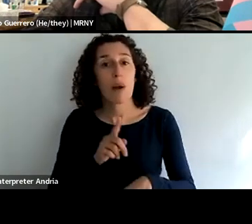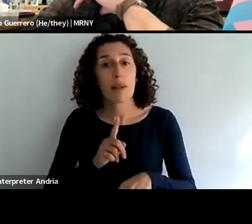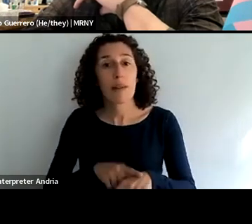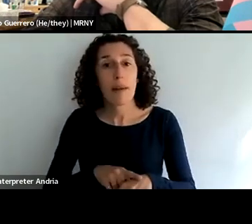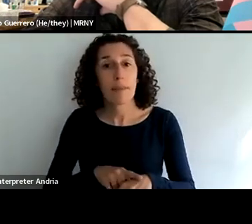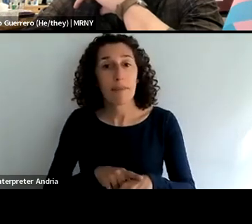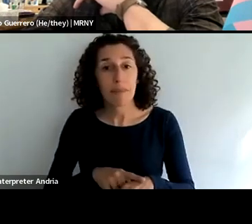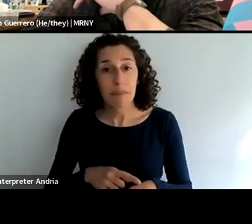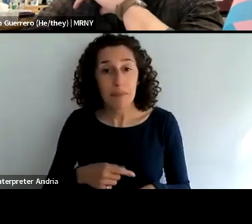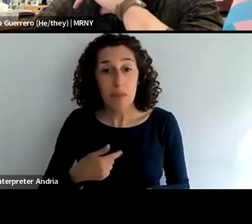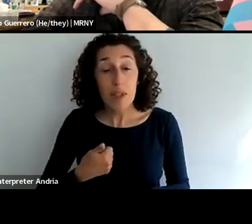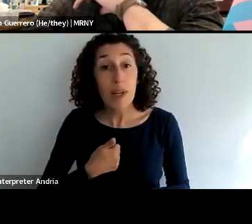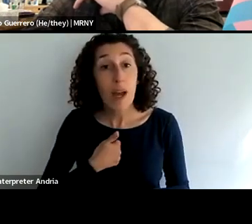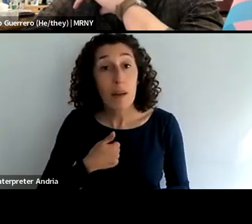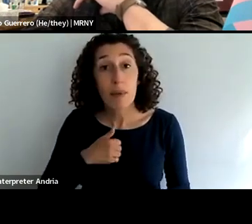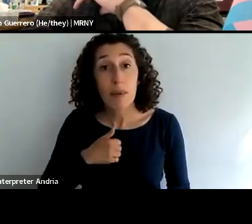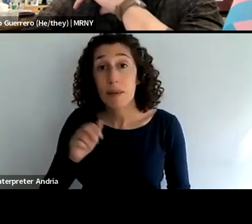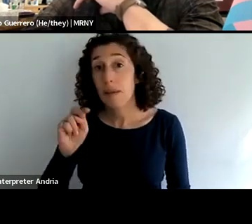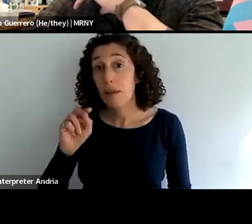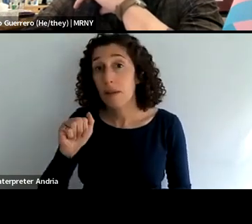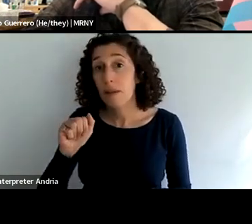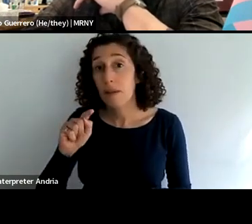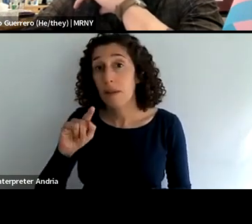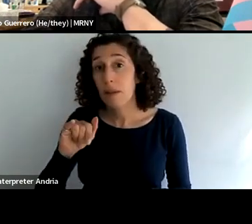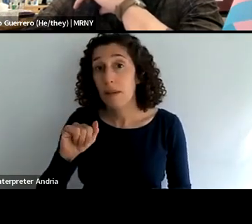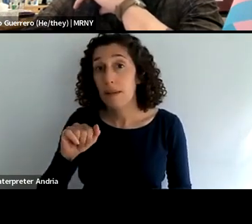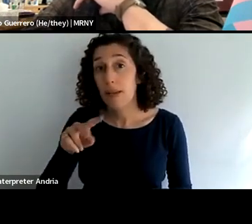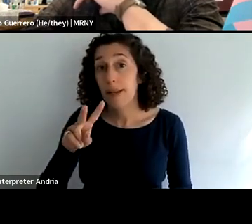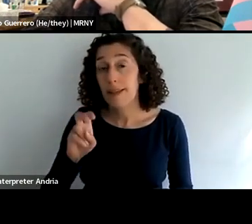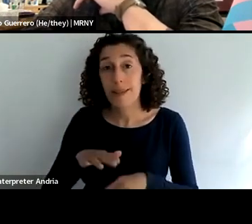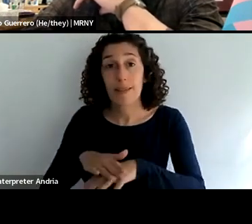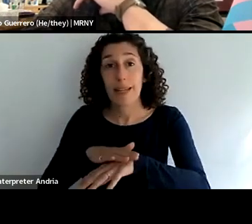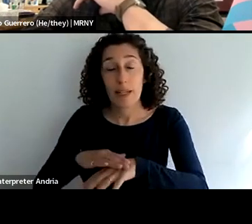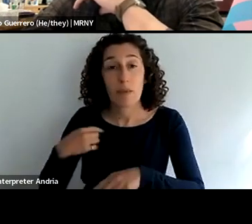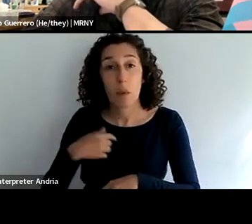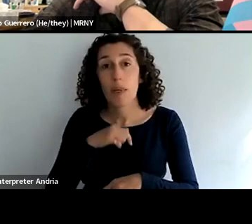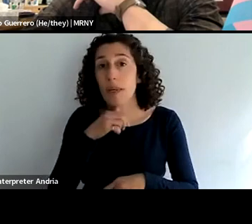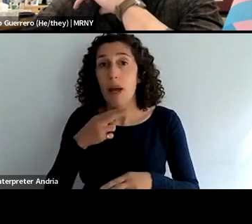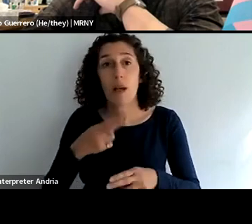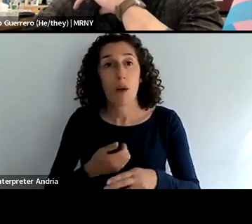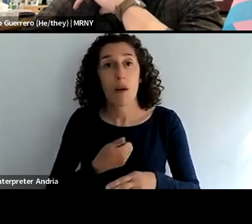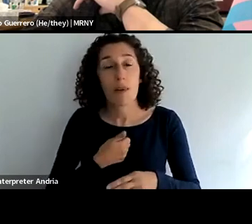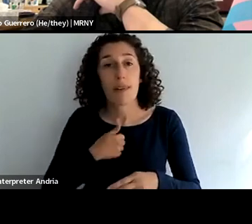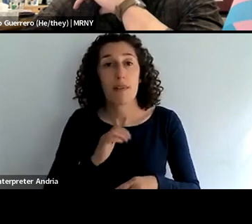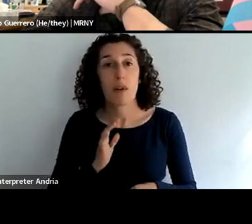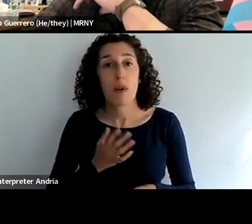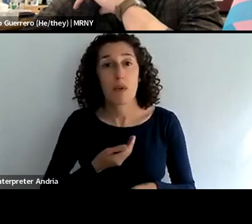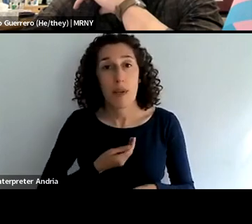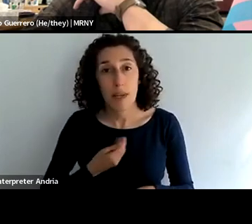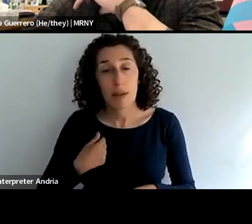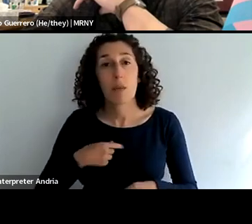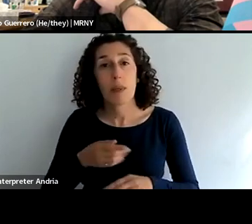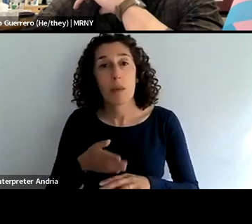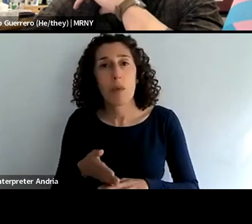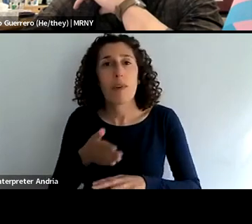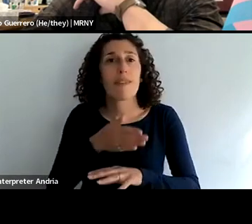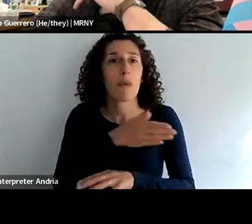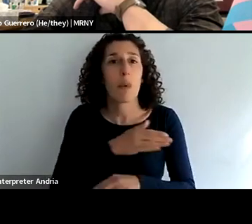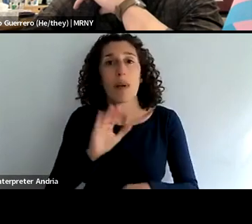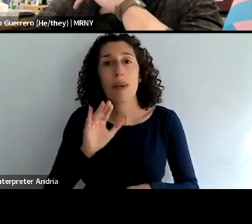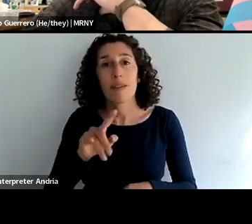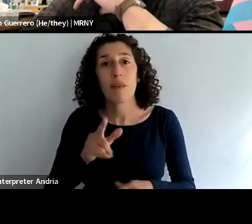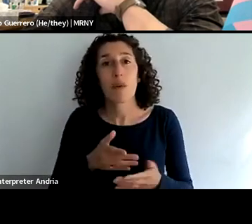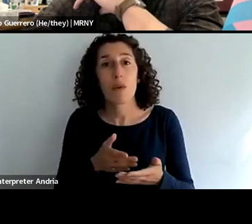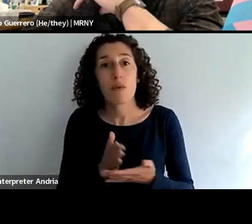ourselves trans. We predate the modern civil rights movement in that regard. We were around in the 1800s